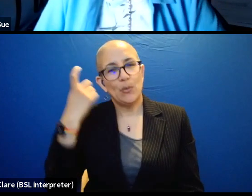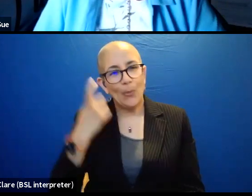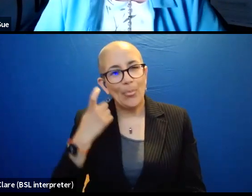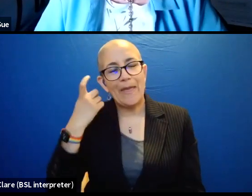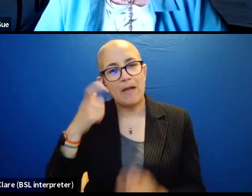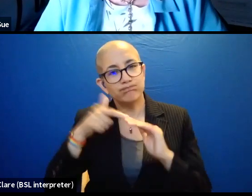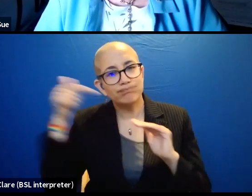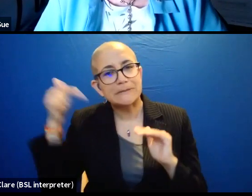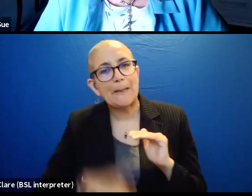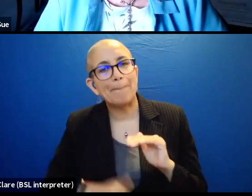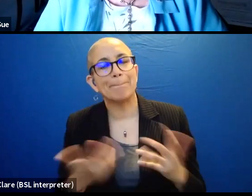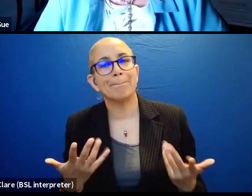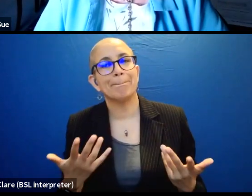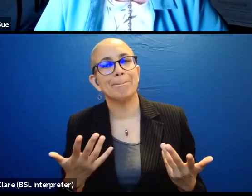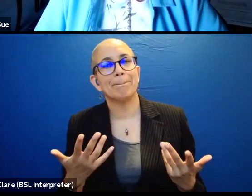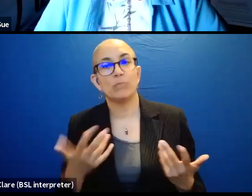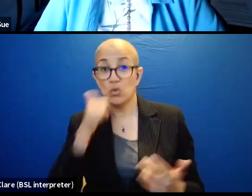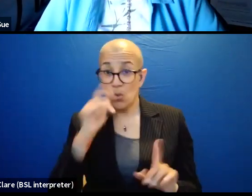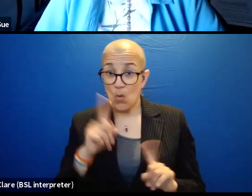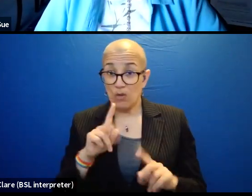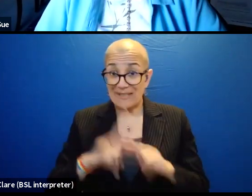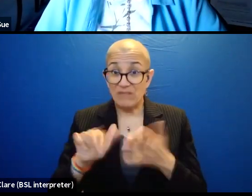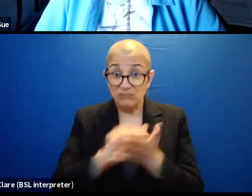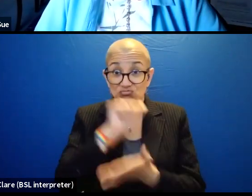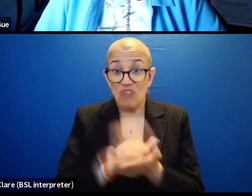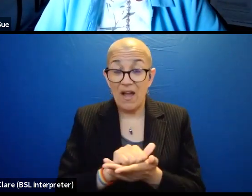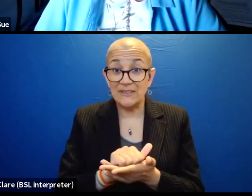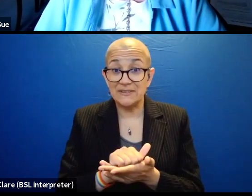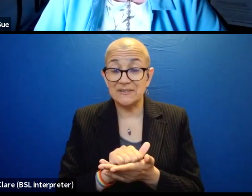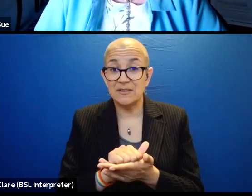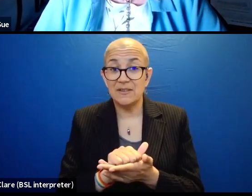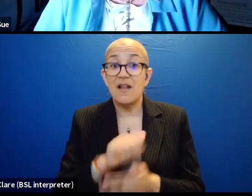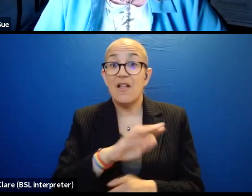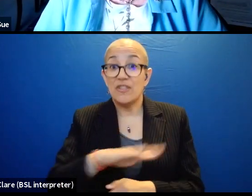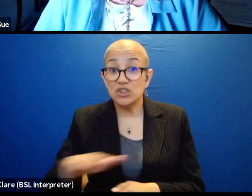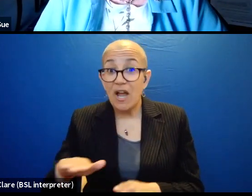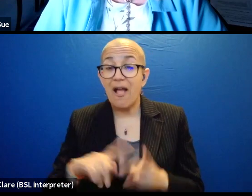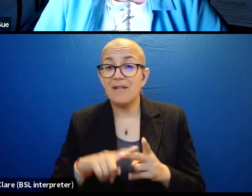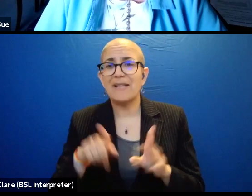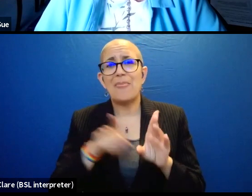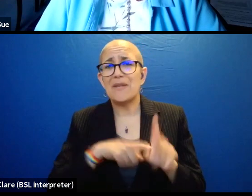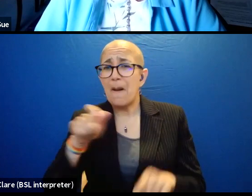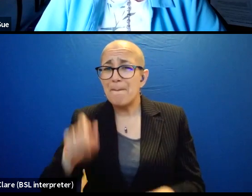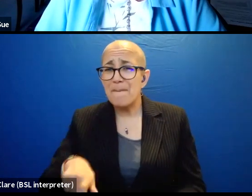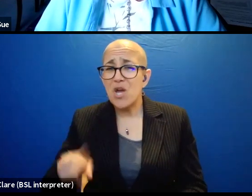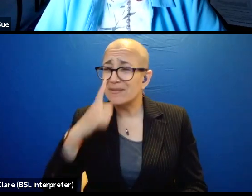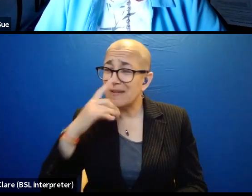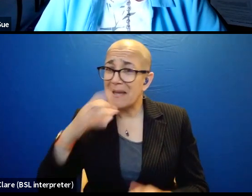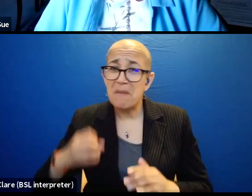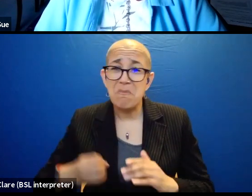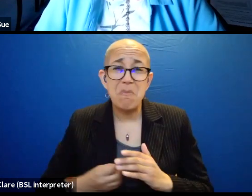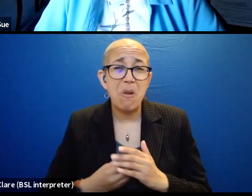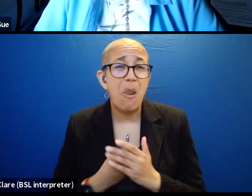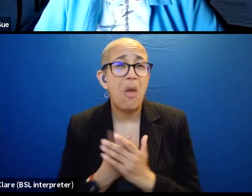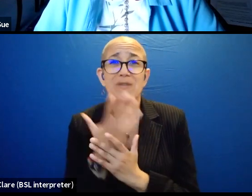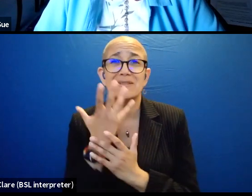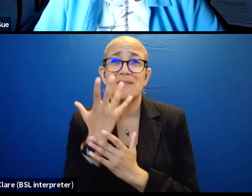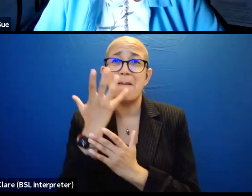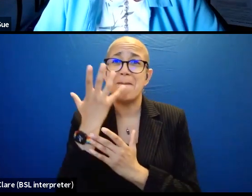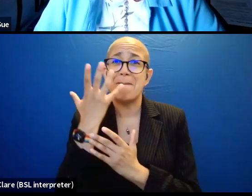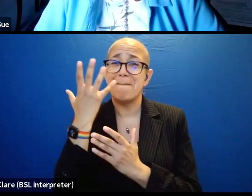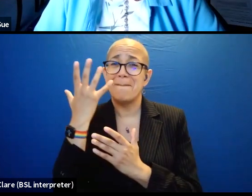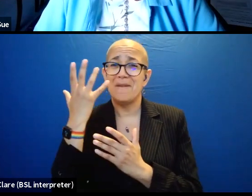because you know what? If you get it right, the child and the young person can blossom. And so this is definitely